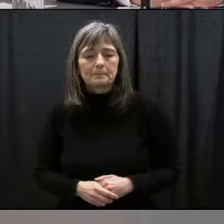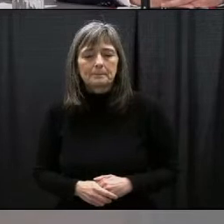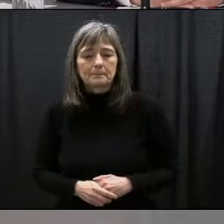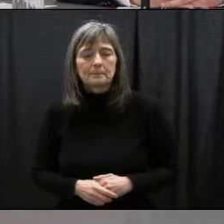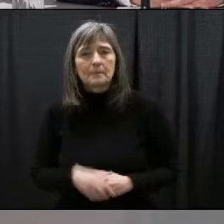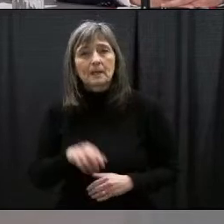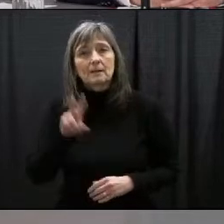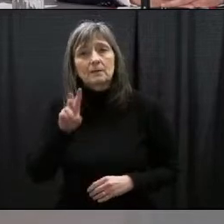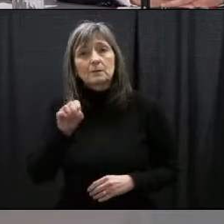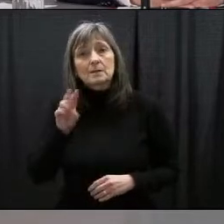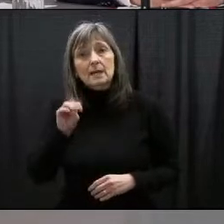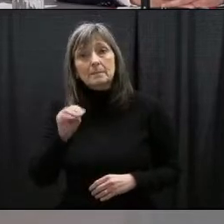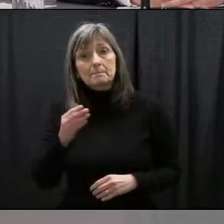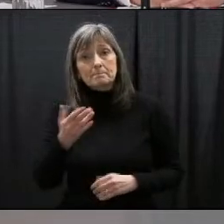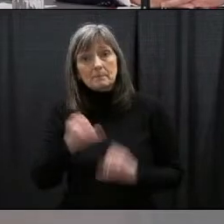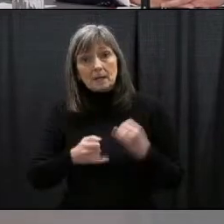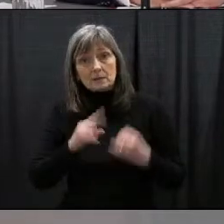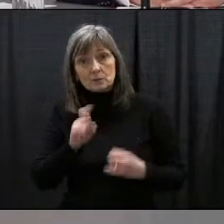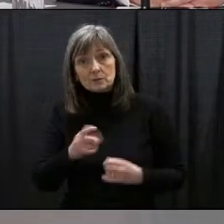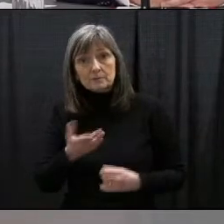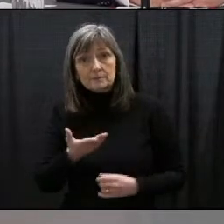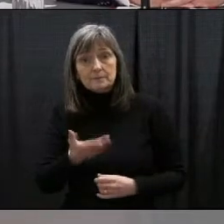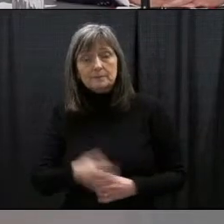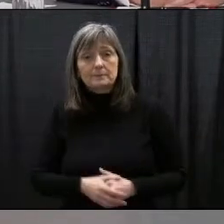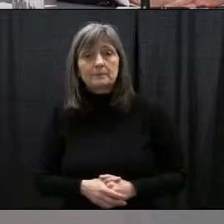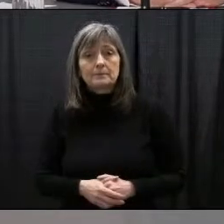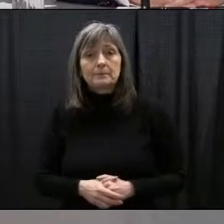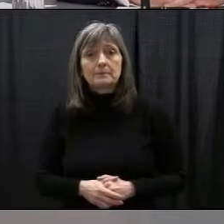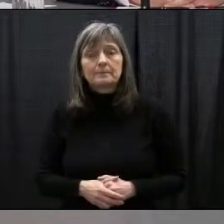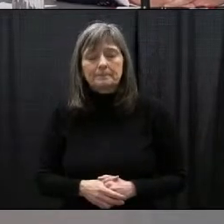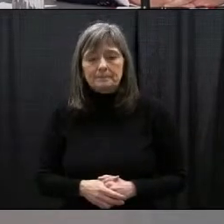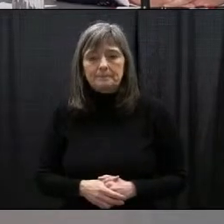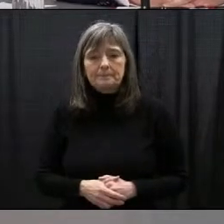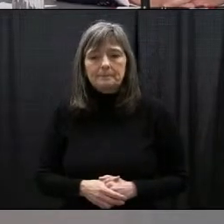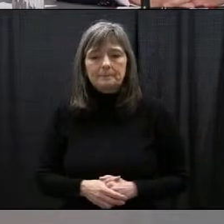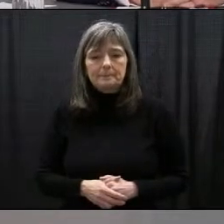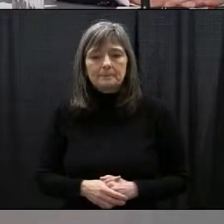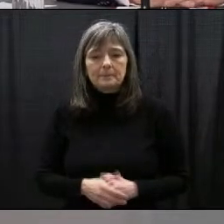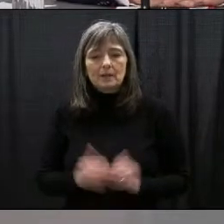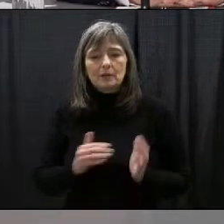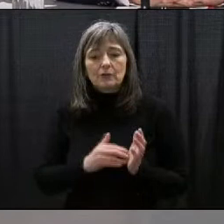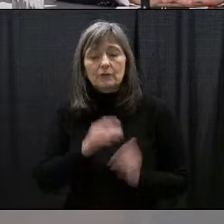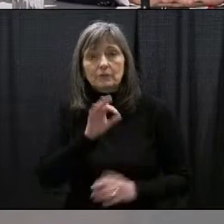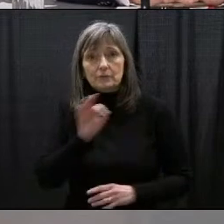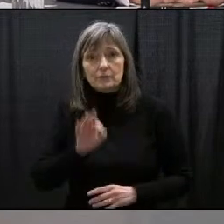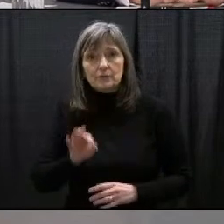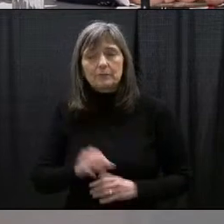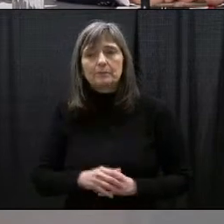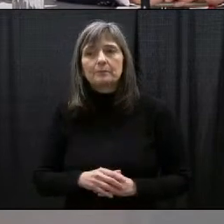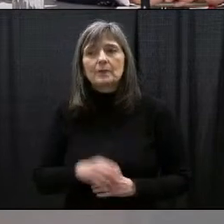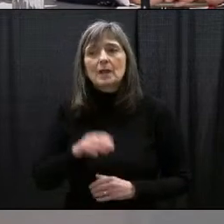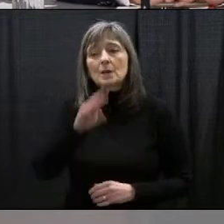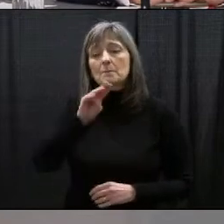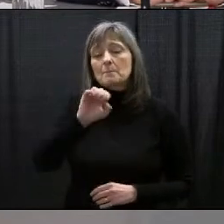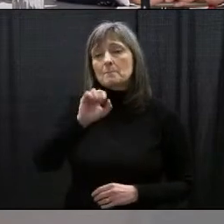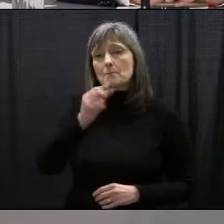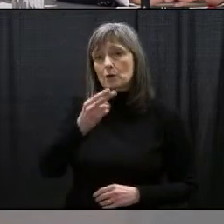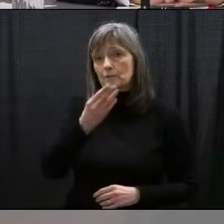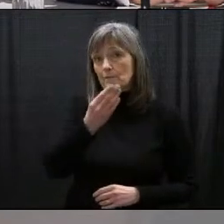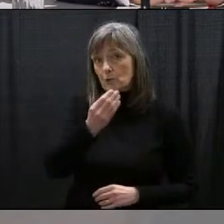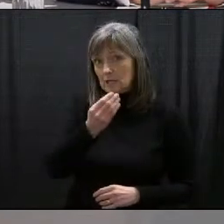Richard Duggan with VOCM. Do you have a final question? Yes, Dr. Fitzgerald, after March